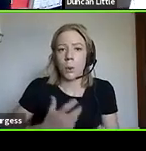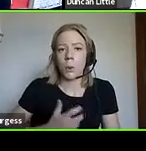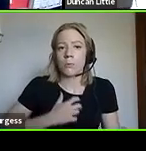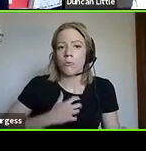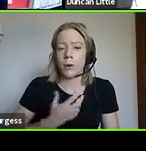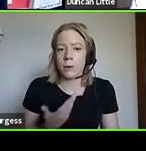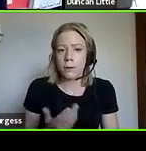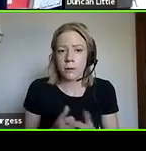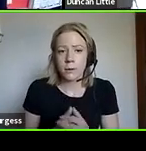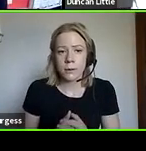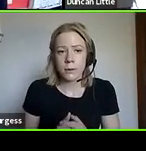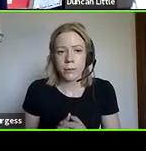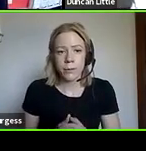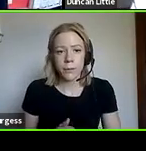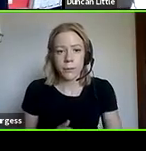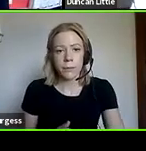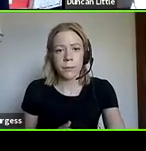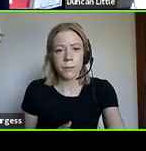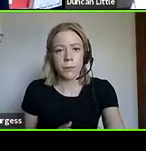think